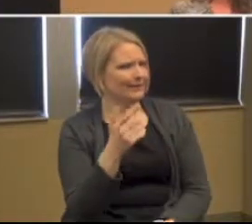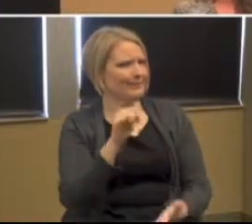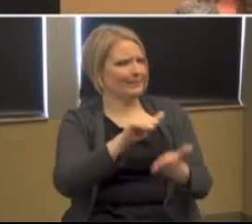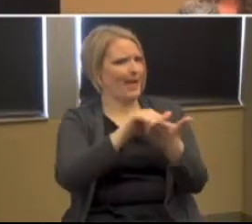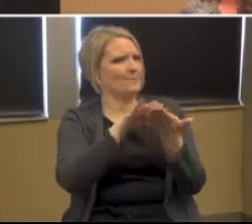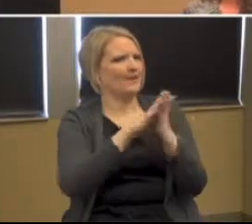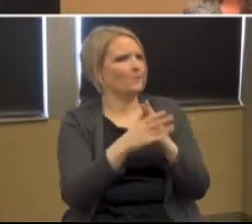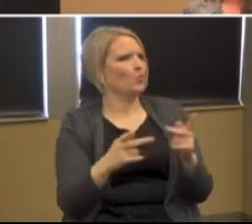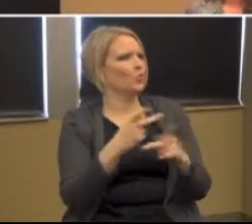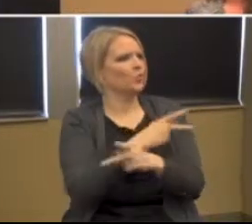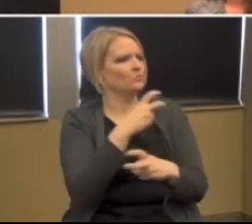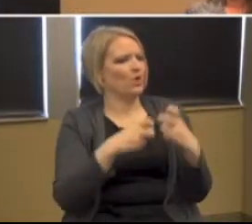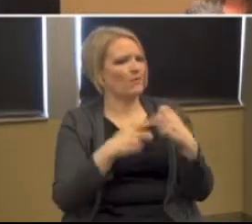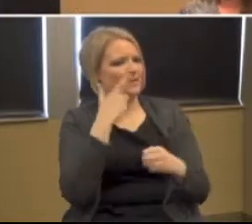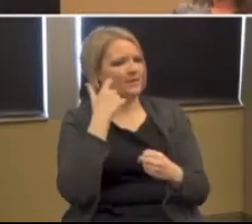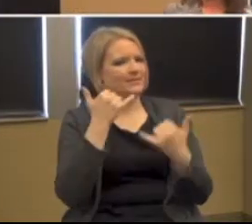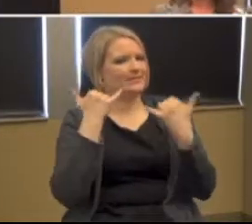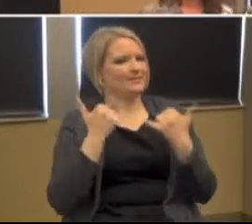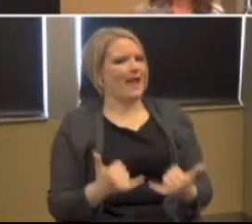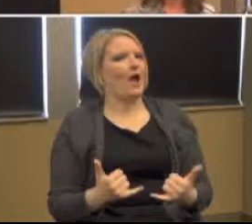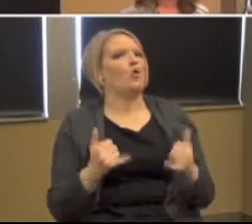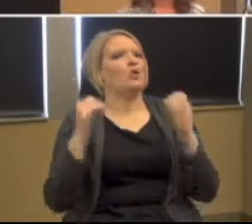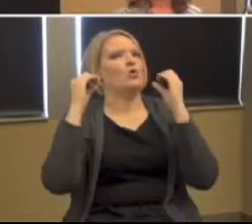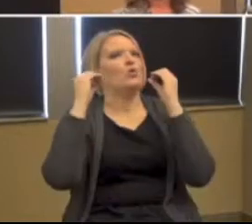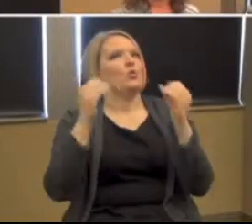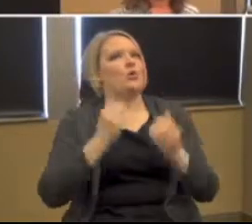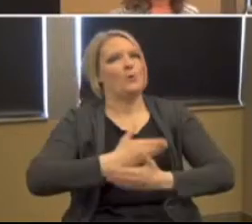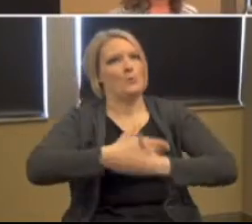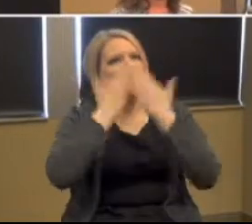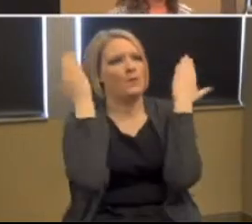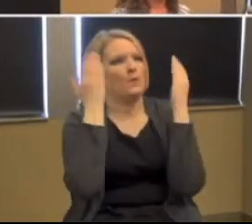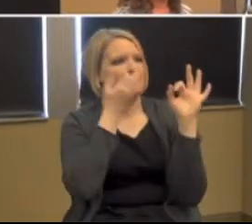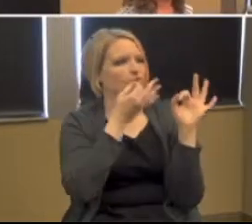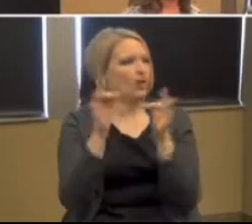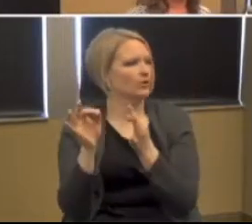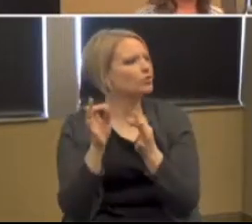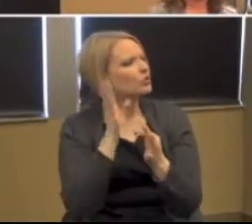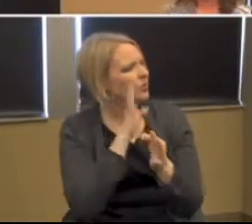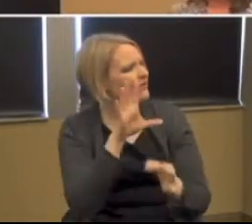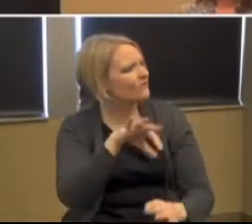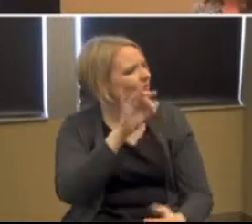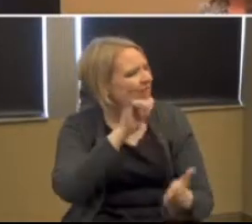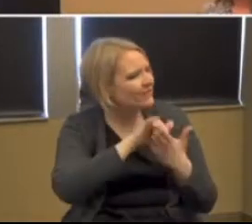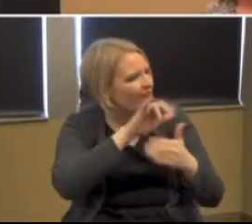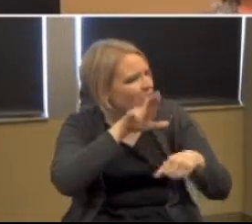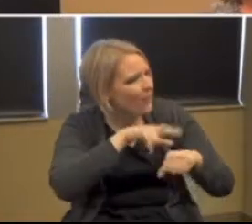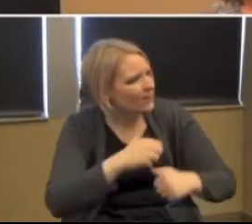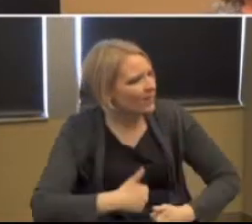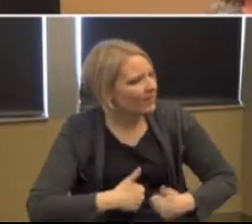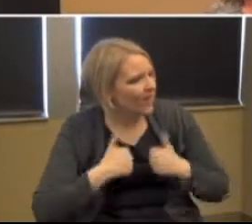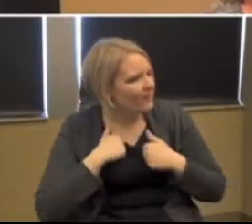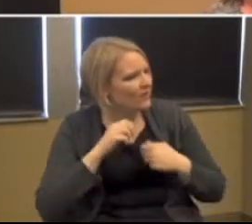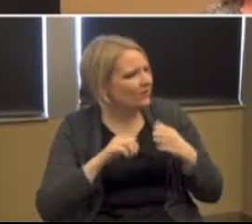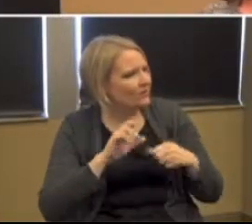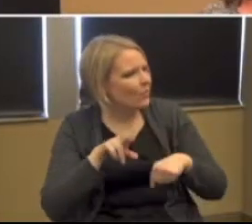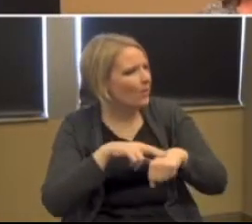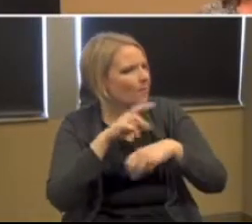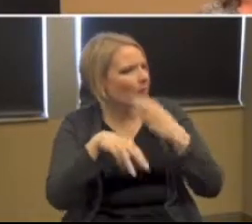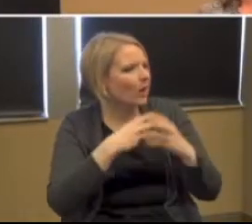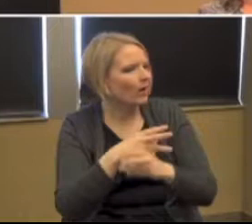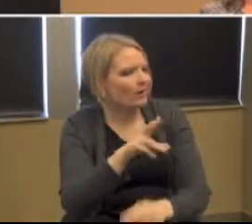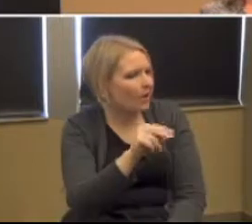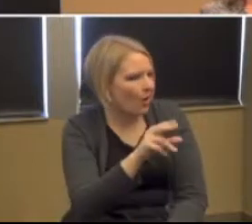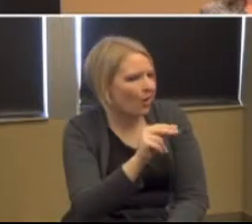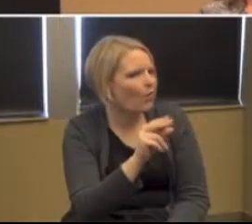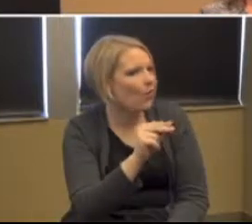a problem because we had blocked out too many distractions, because is that anything that you're going to find in a natural environment? No.